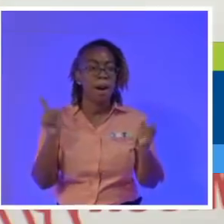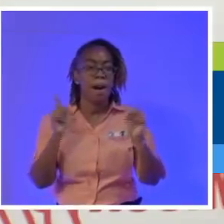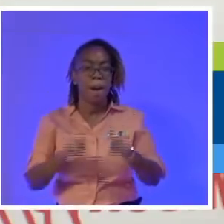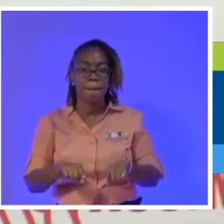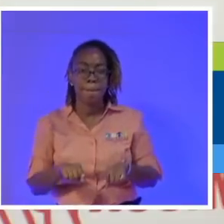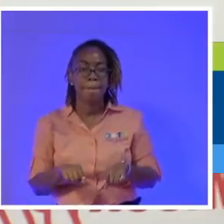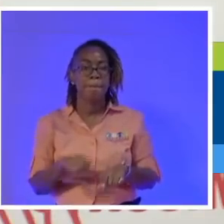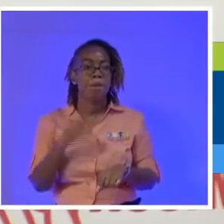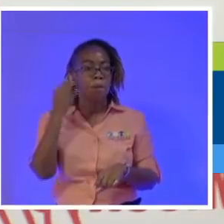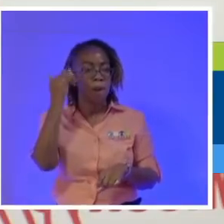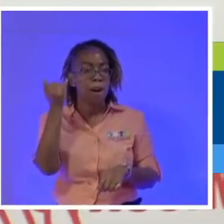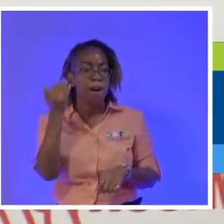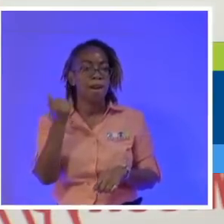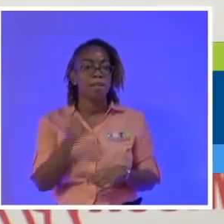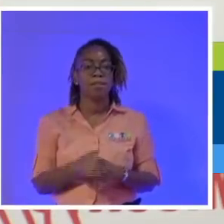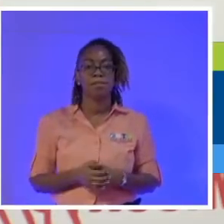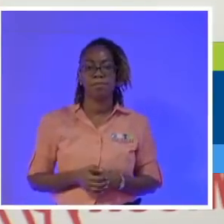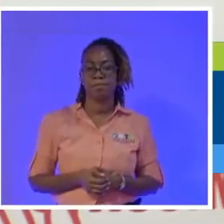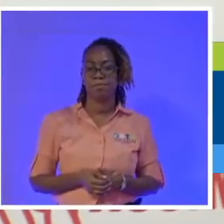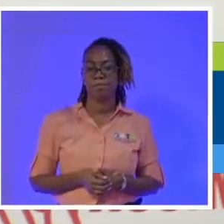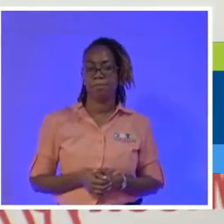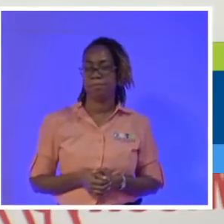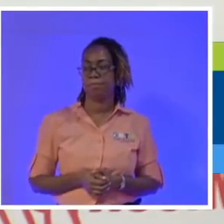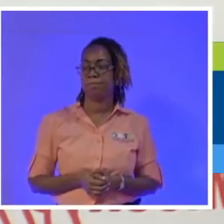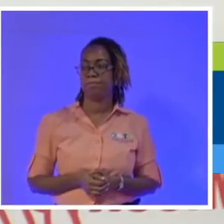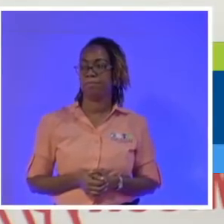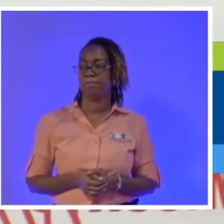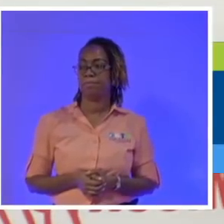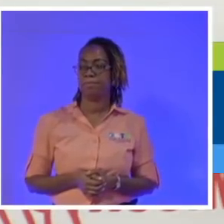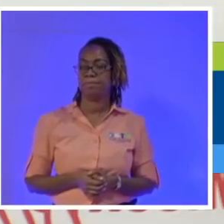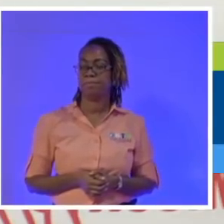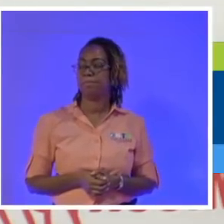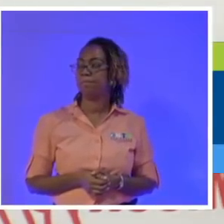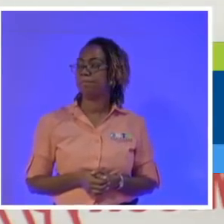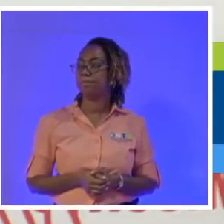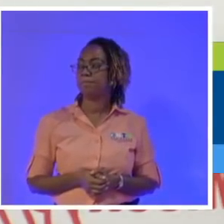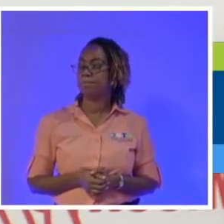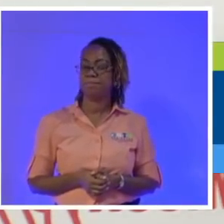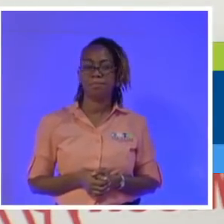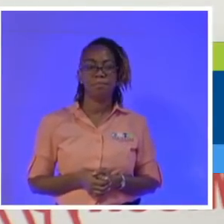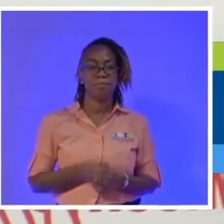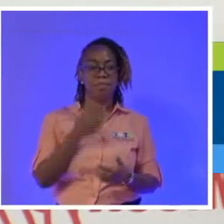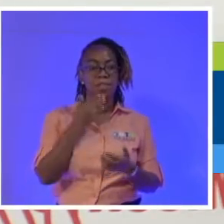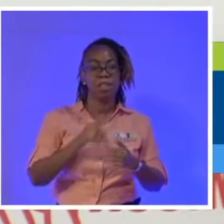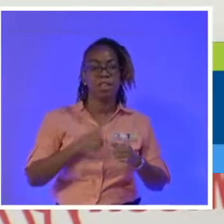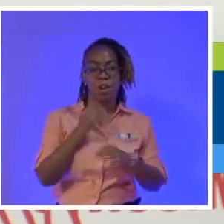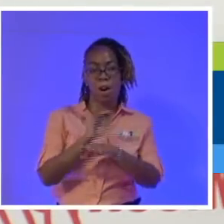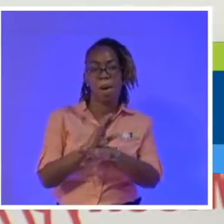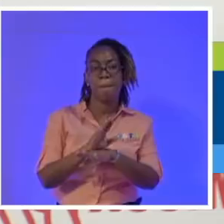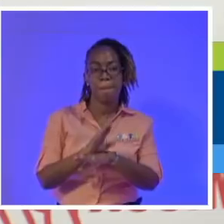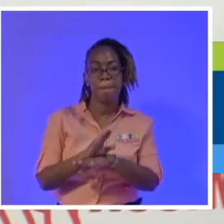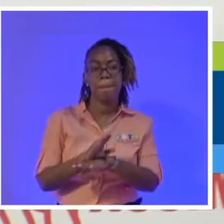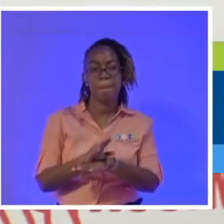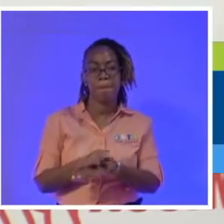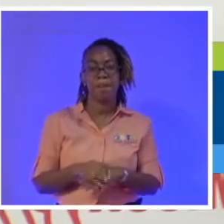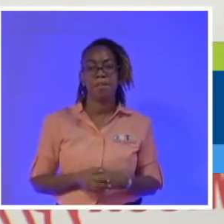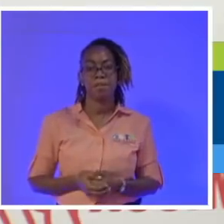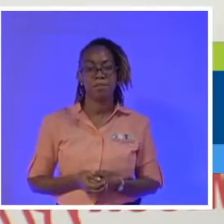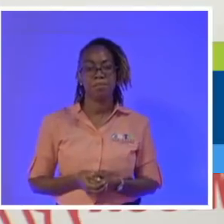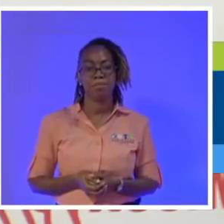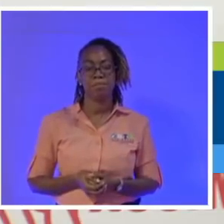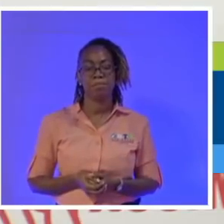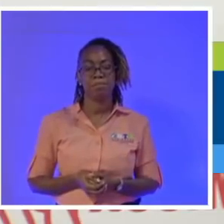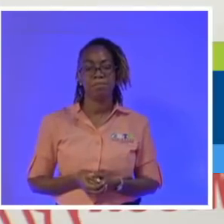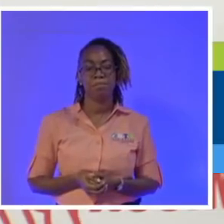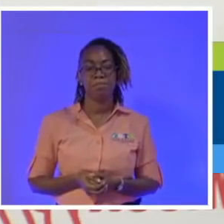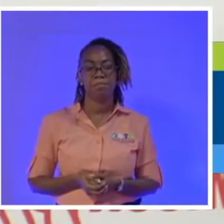Okay, thank you, Minister. I believe you did a creditable job in making the initial distinction, and that is really that you may have two events that